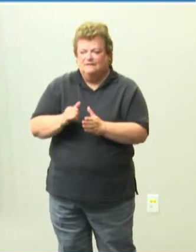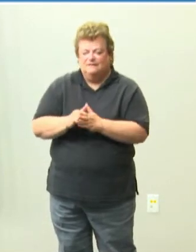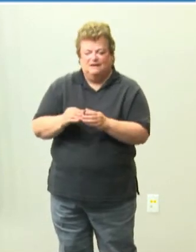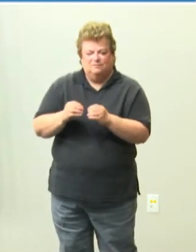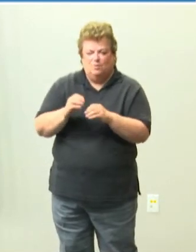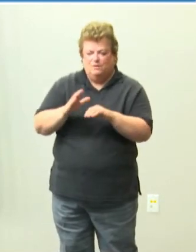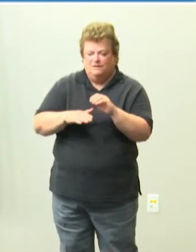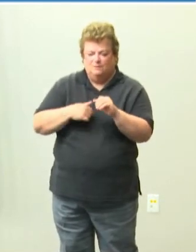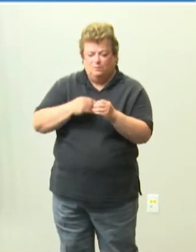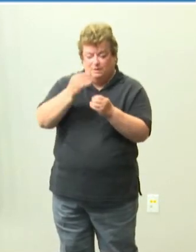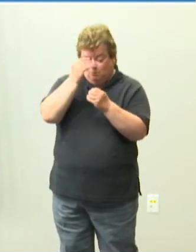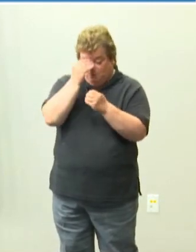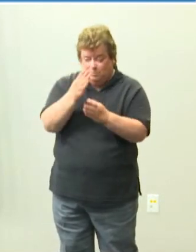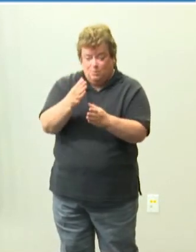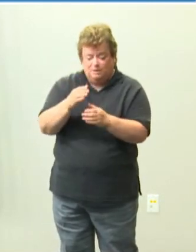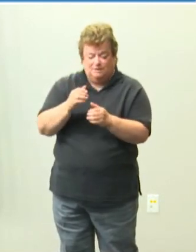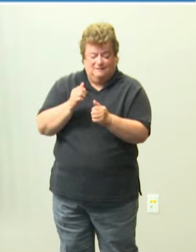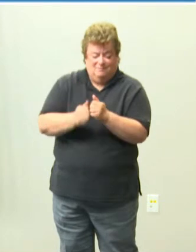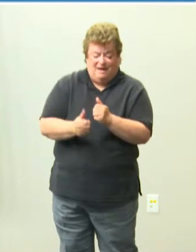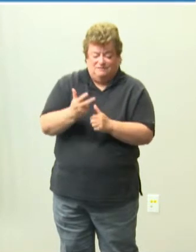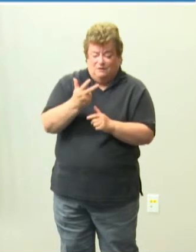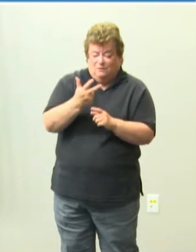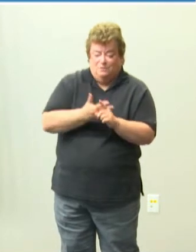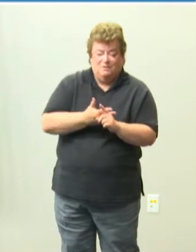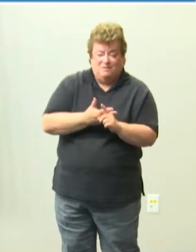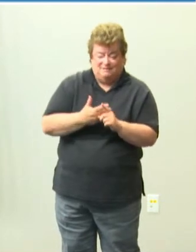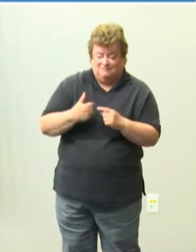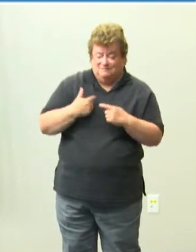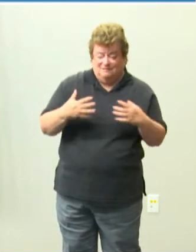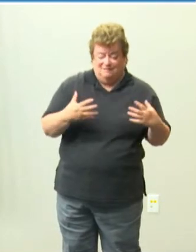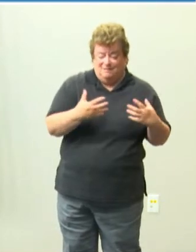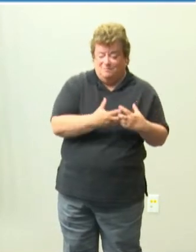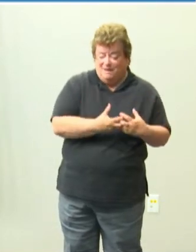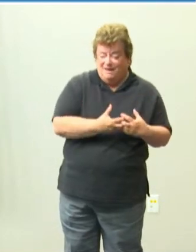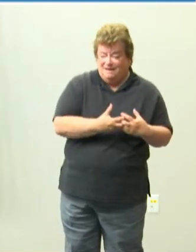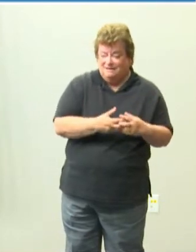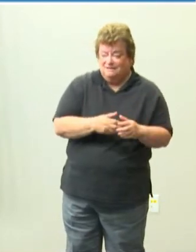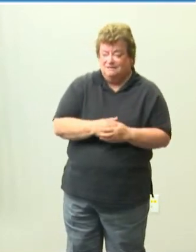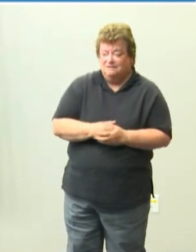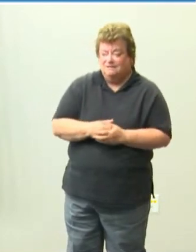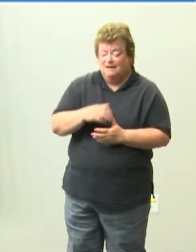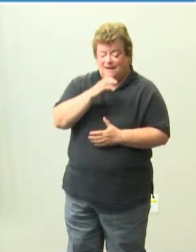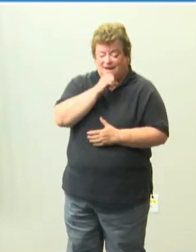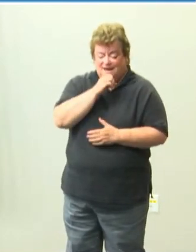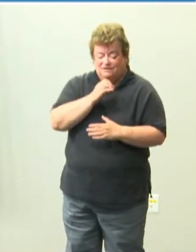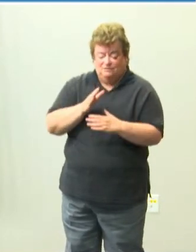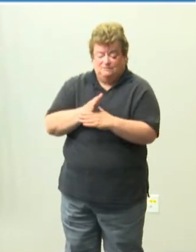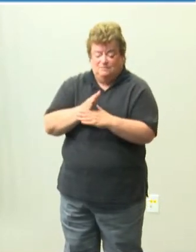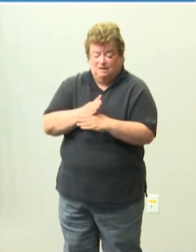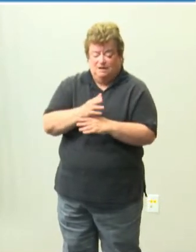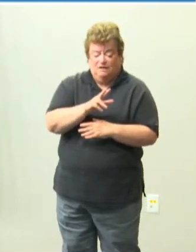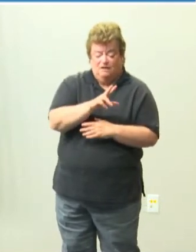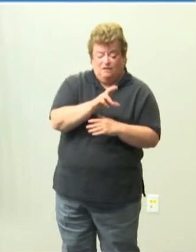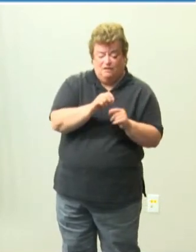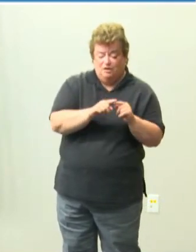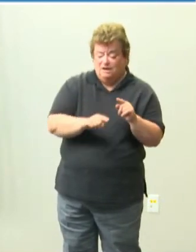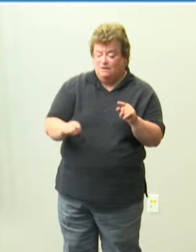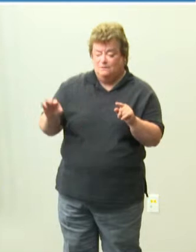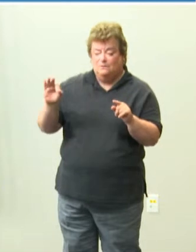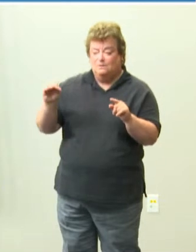we've reported over the past 3 months combined. The ages range from the 30s to the